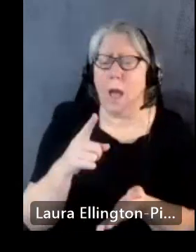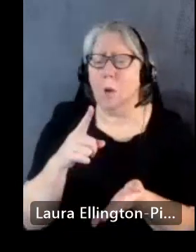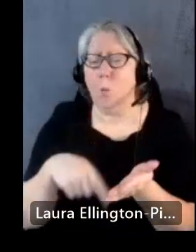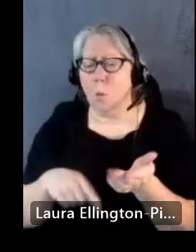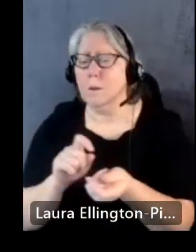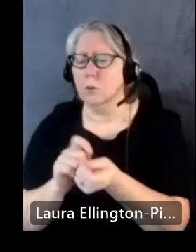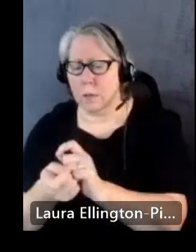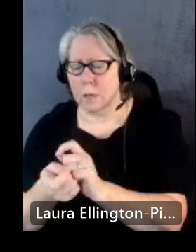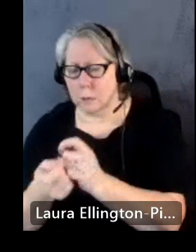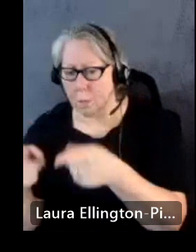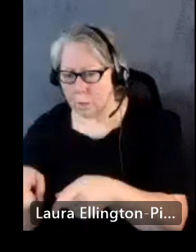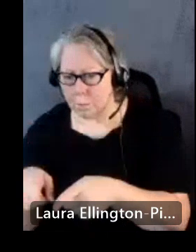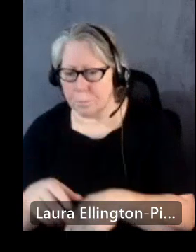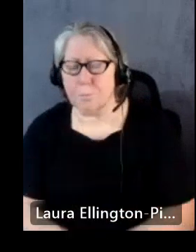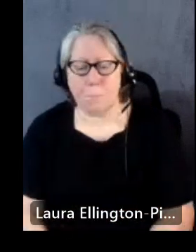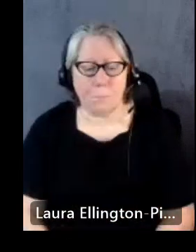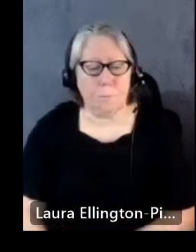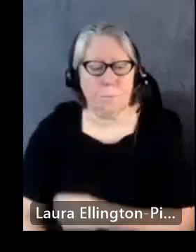made.